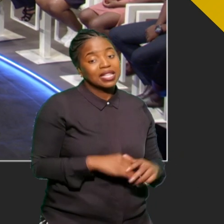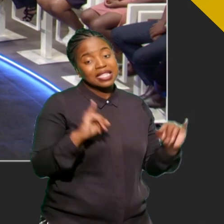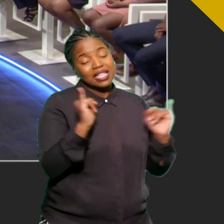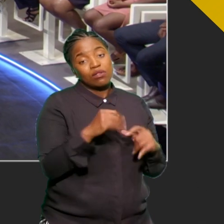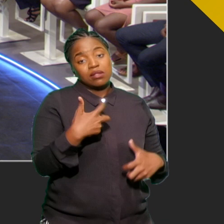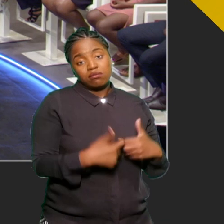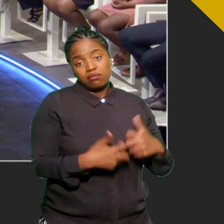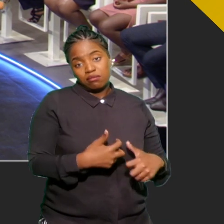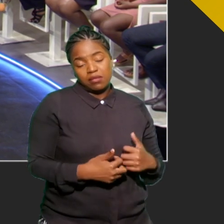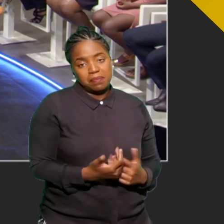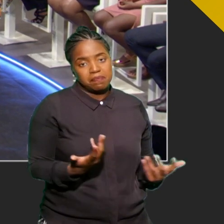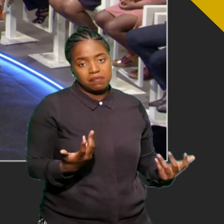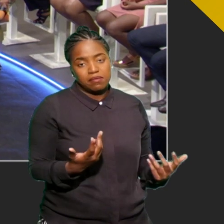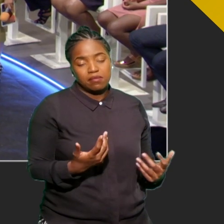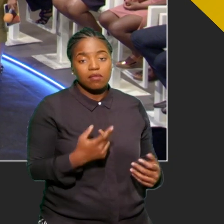situation, because